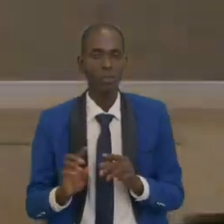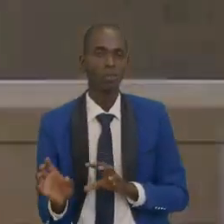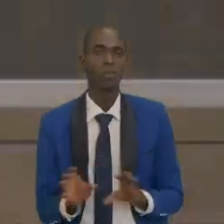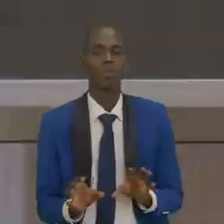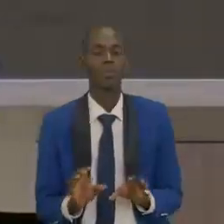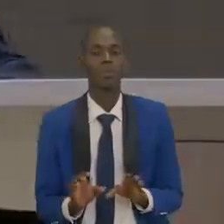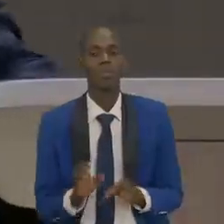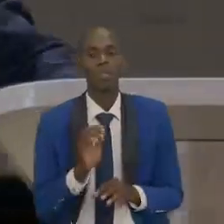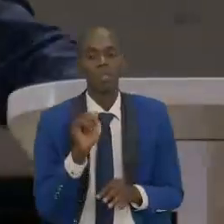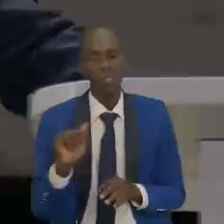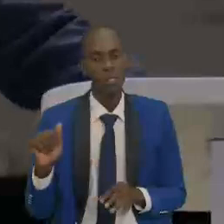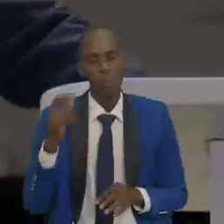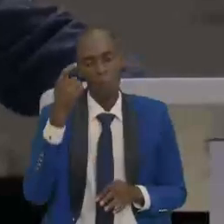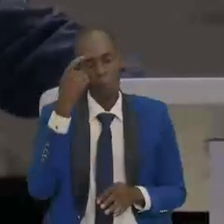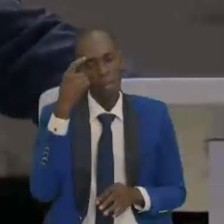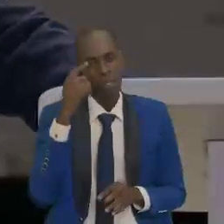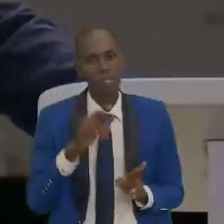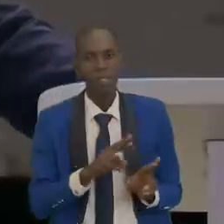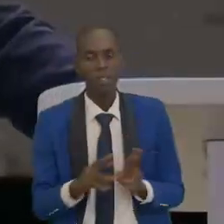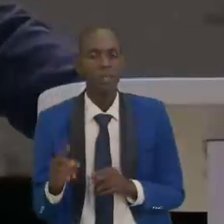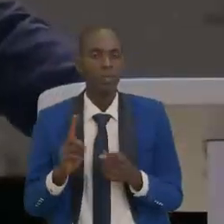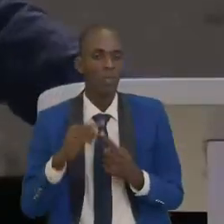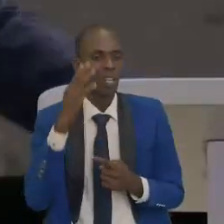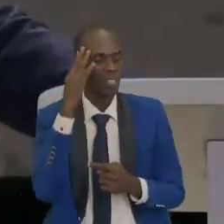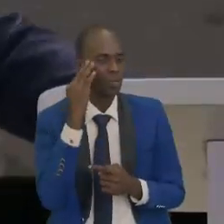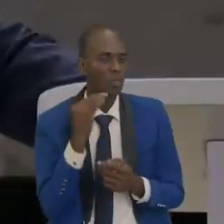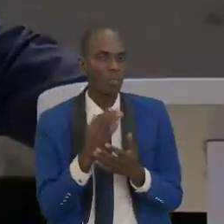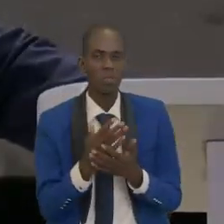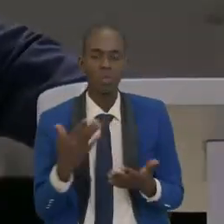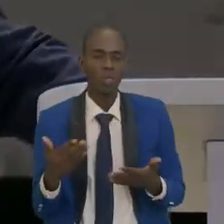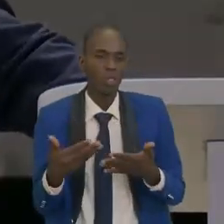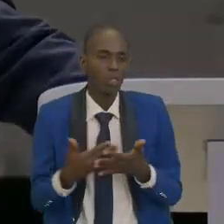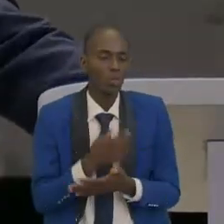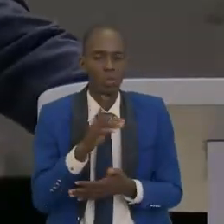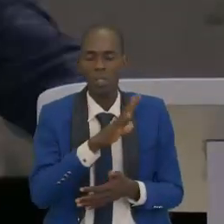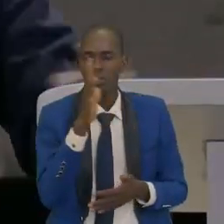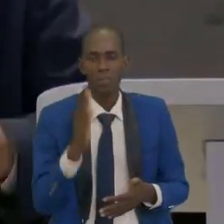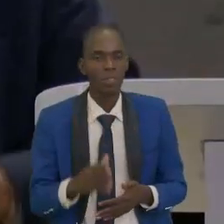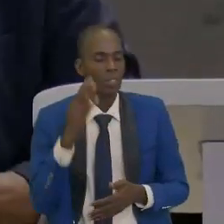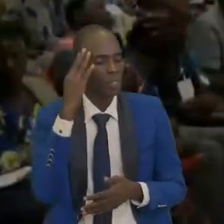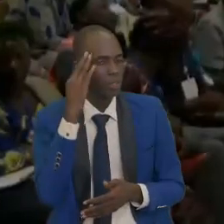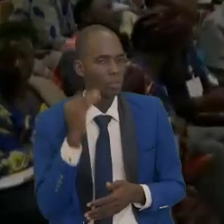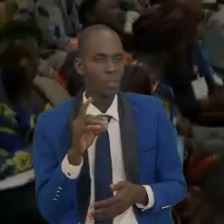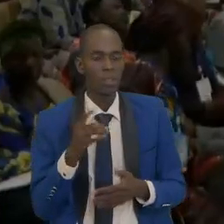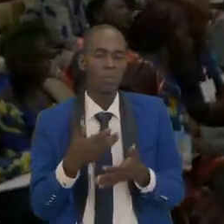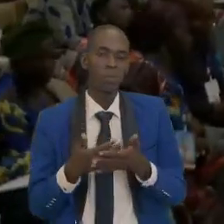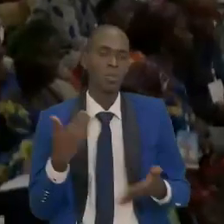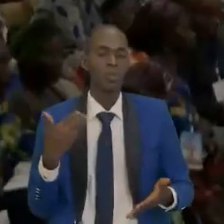a mind ready to experience something new you had never experienced before